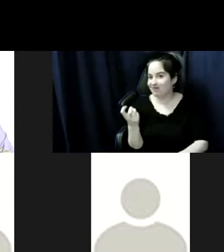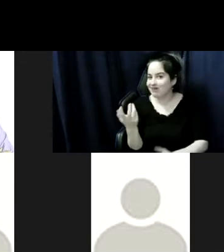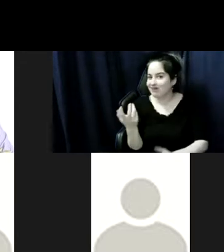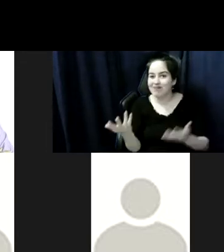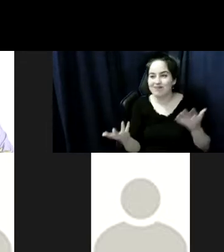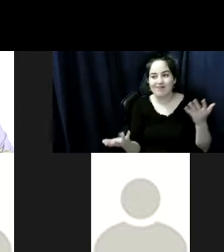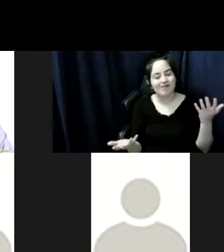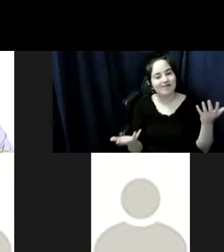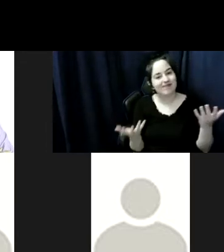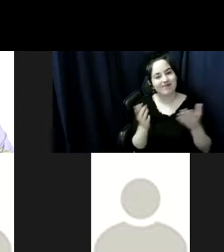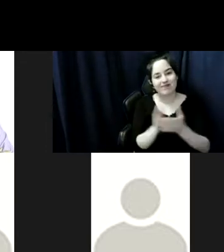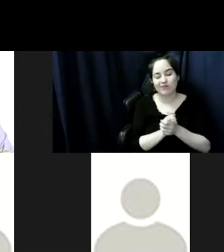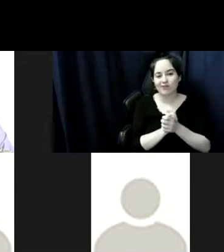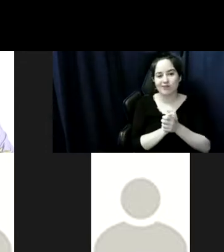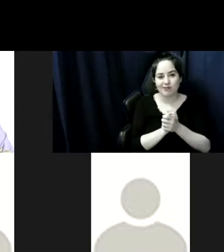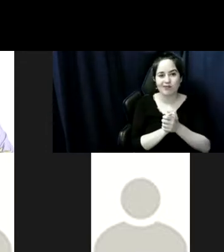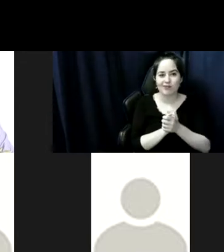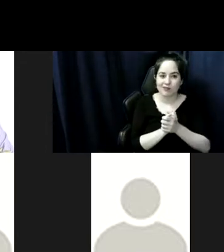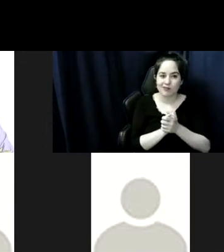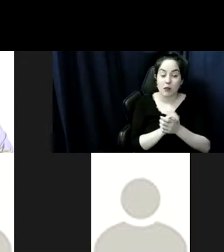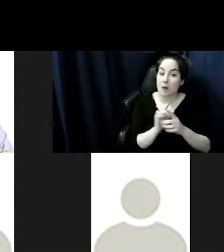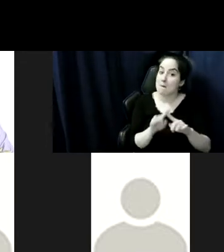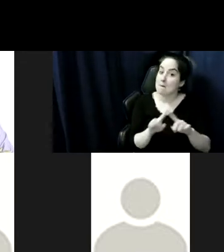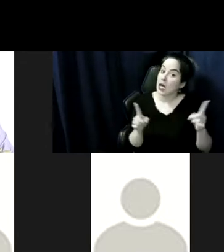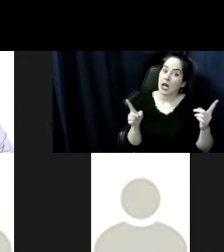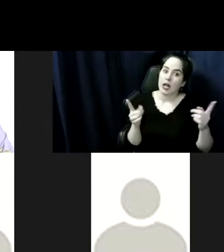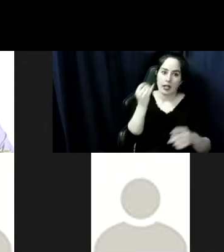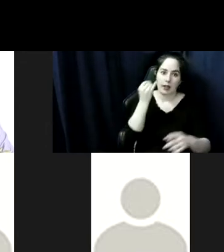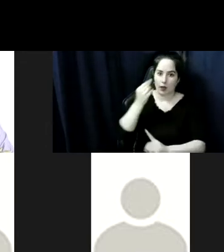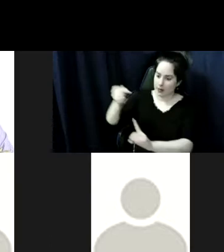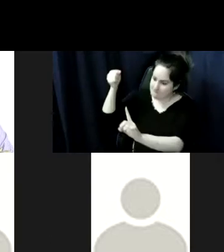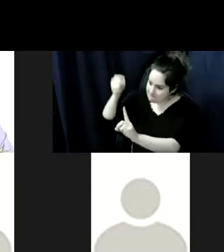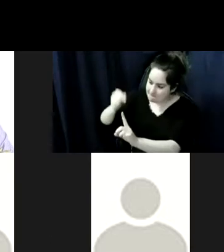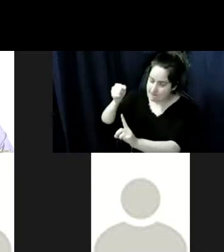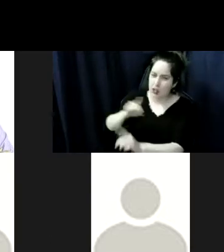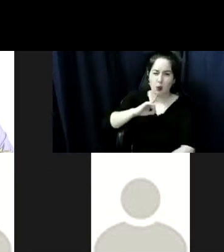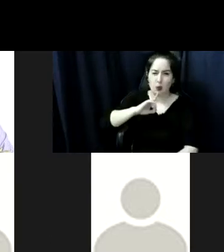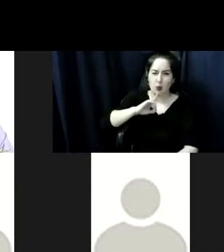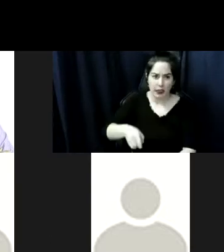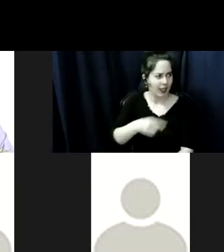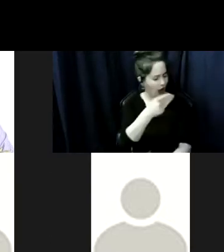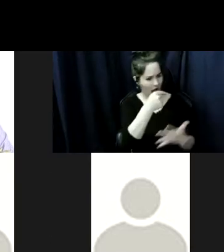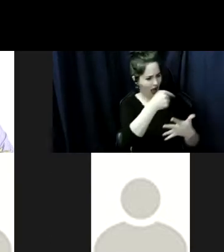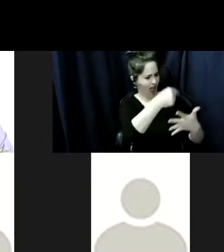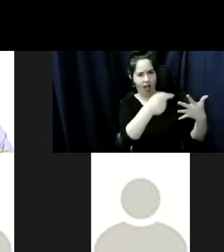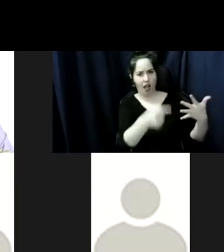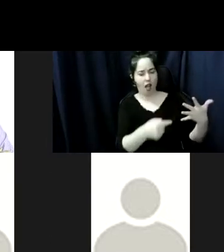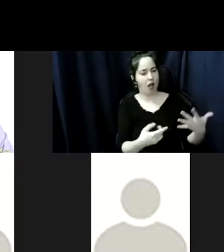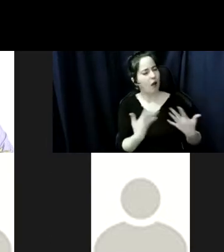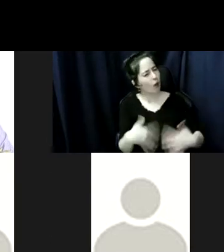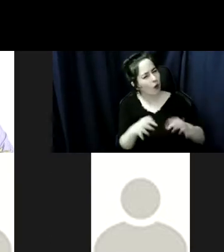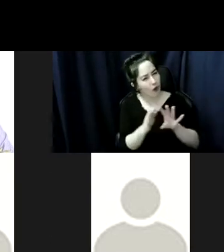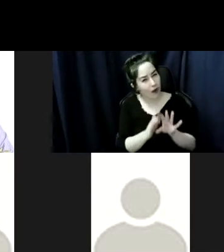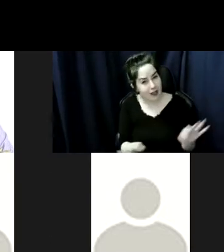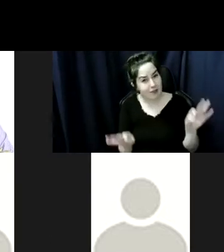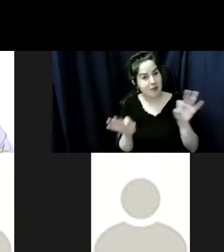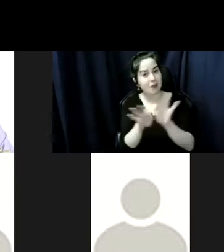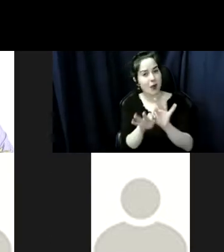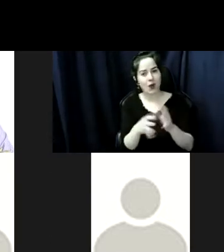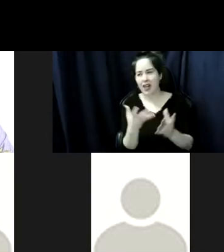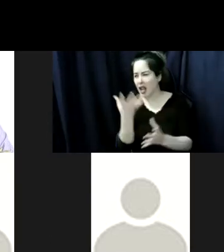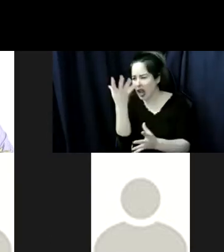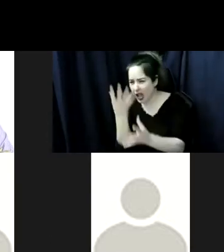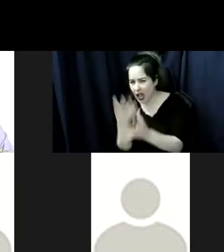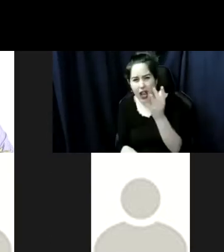But if you have a particular park in mind, you really think it's something really important, and you felt like we missed it, let us know.